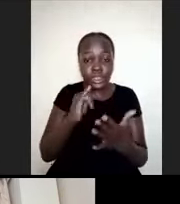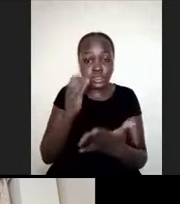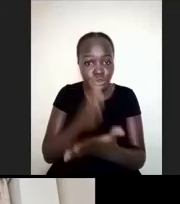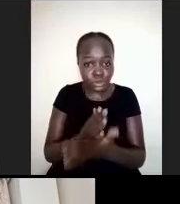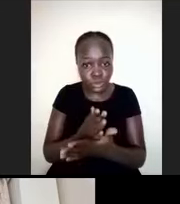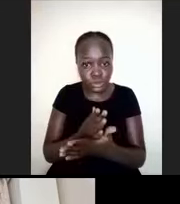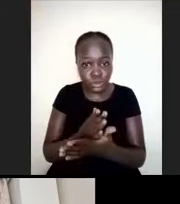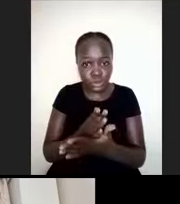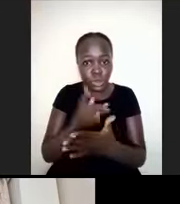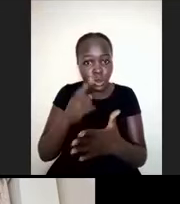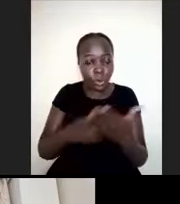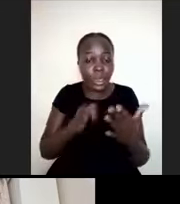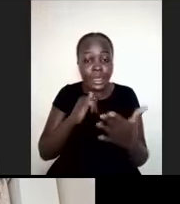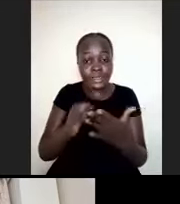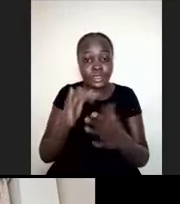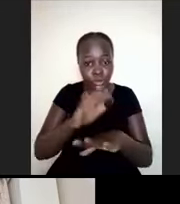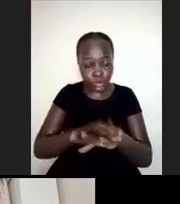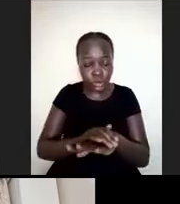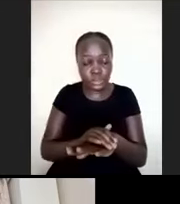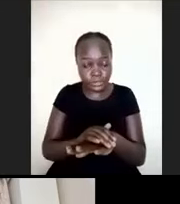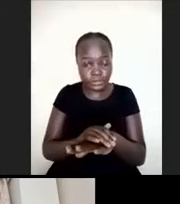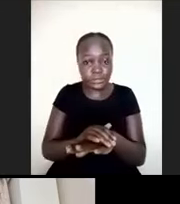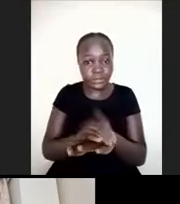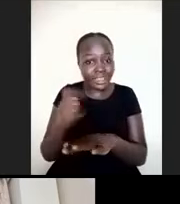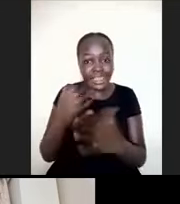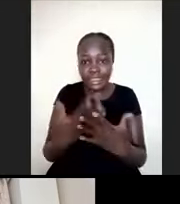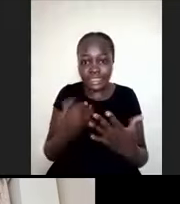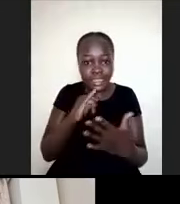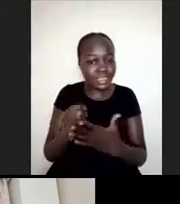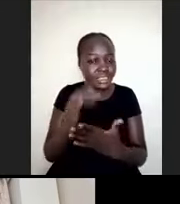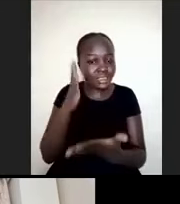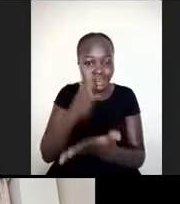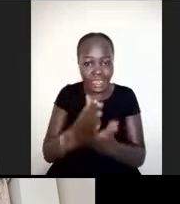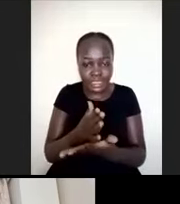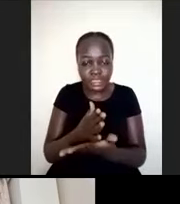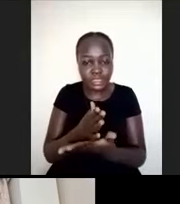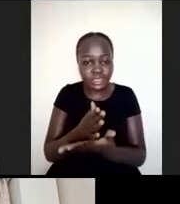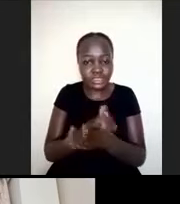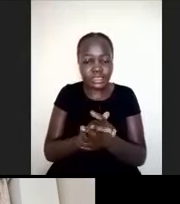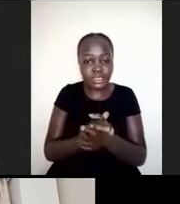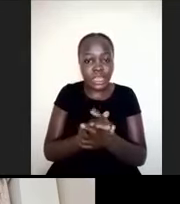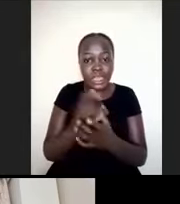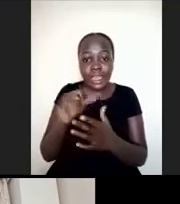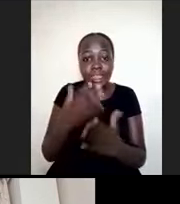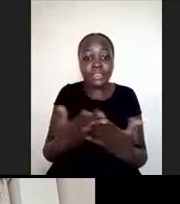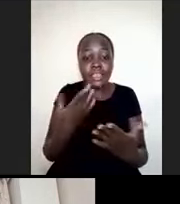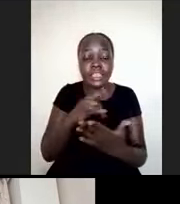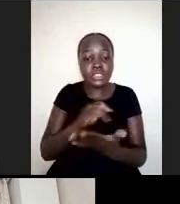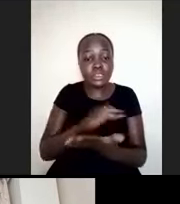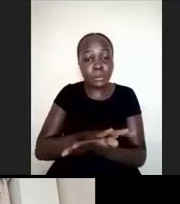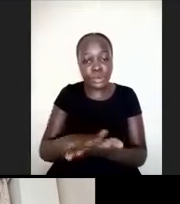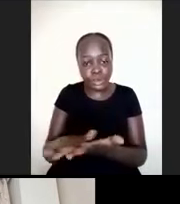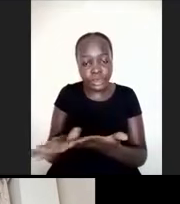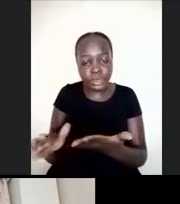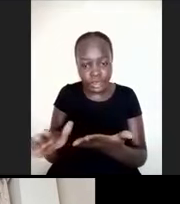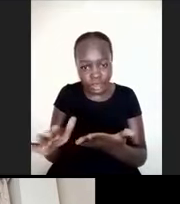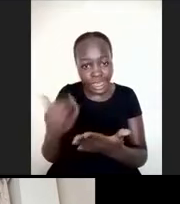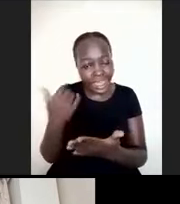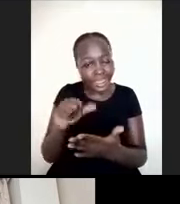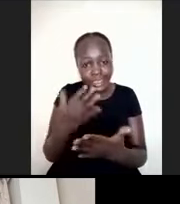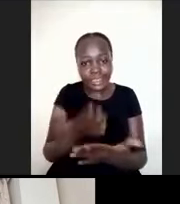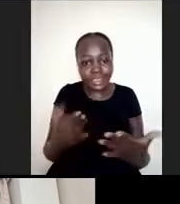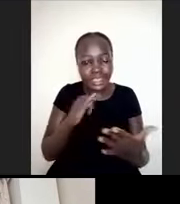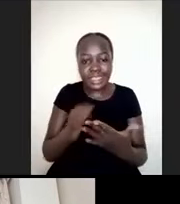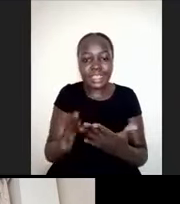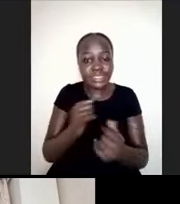whatever is noble, whatever is right, whatever is pure, whatever is